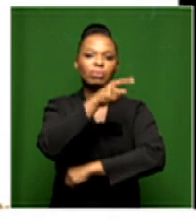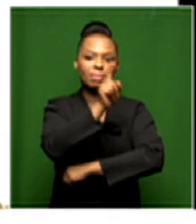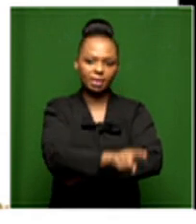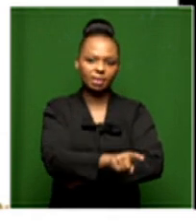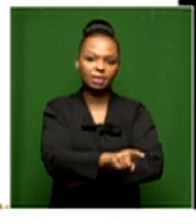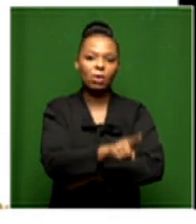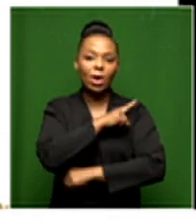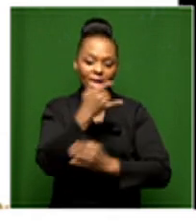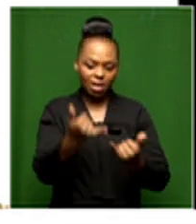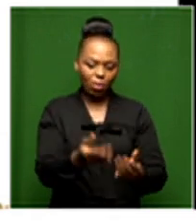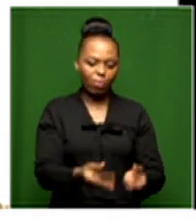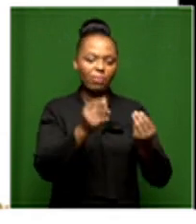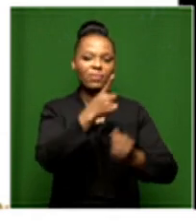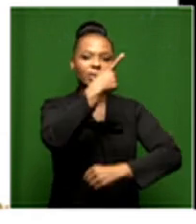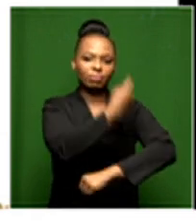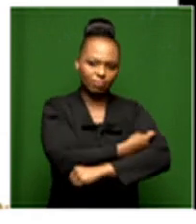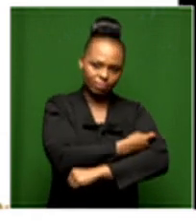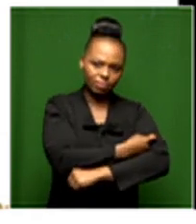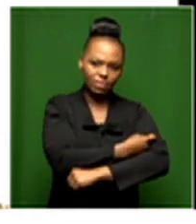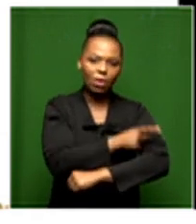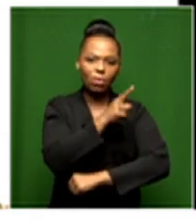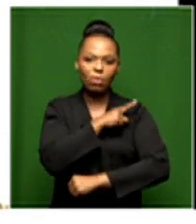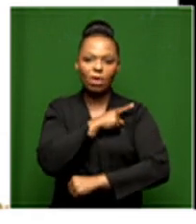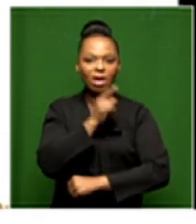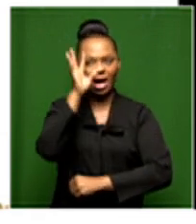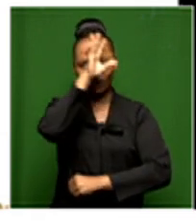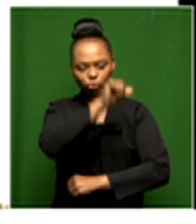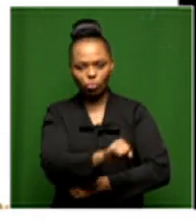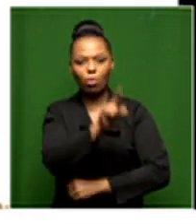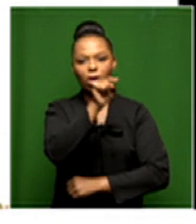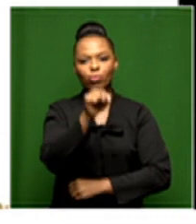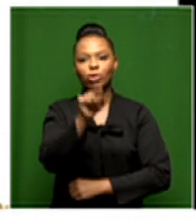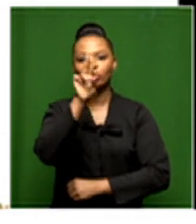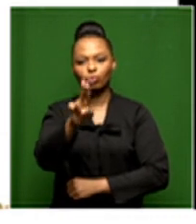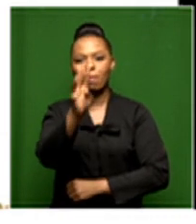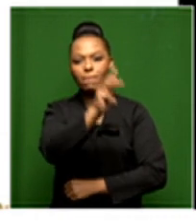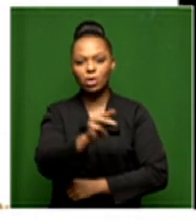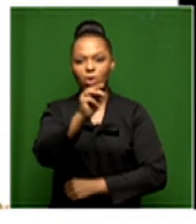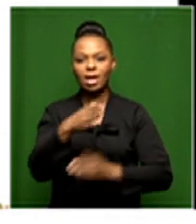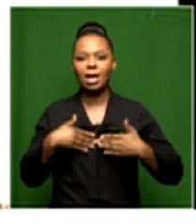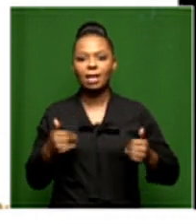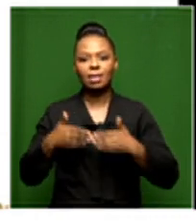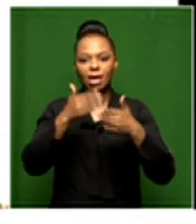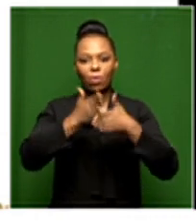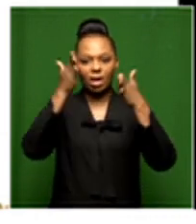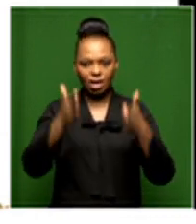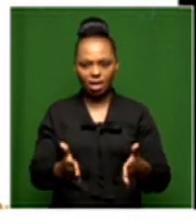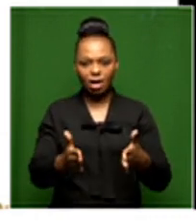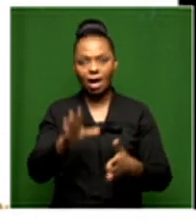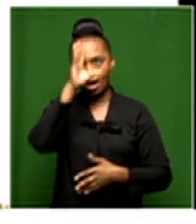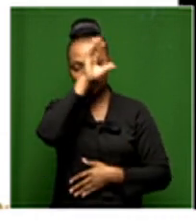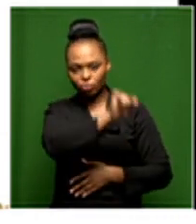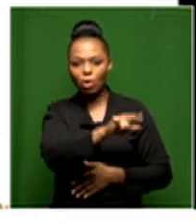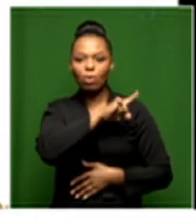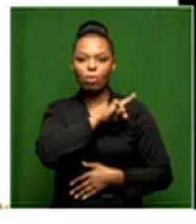We estimate there were about 1.2 million healthcare workers. The number is an estimate because in the